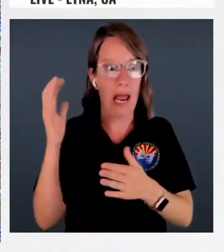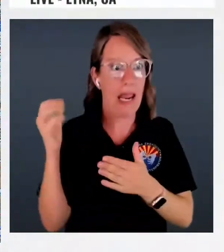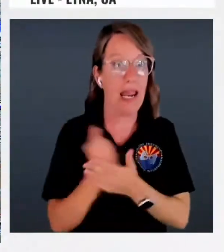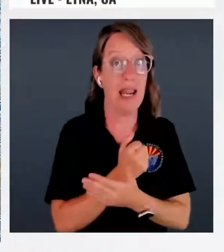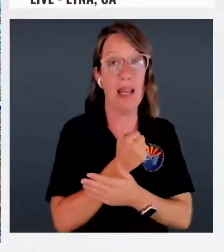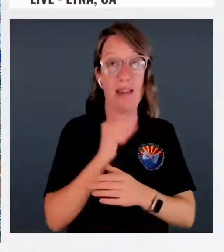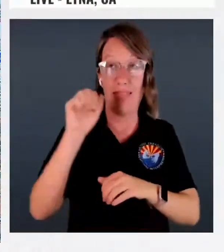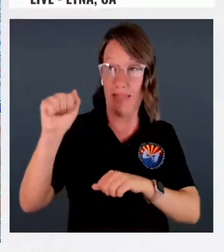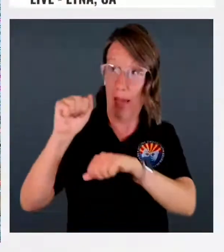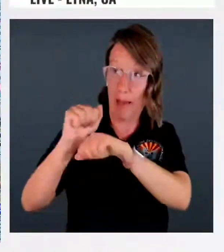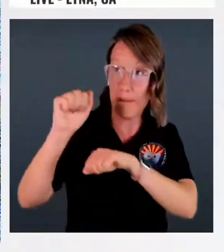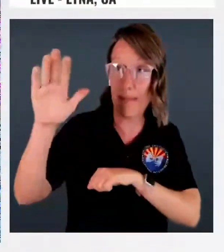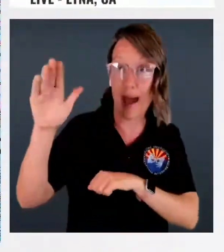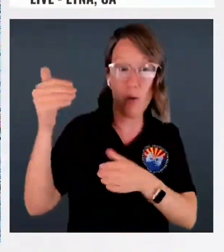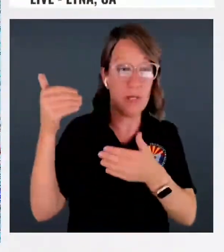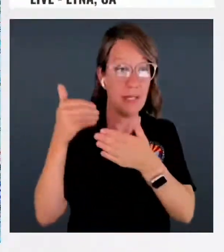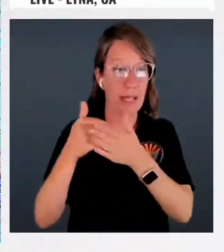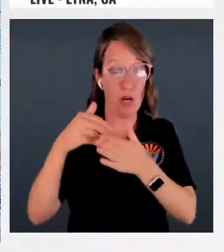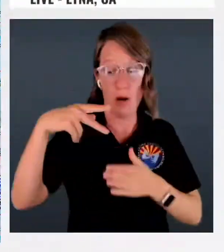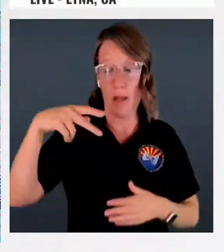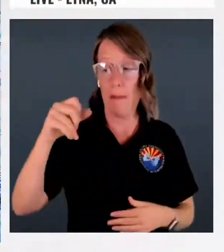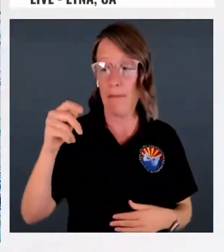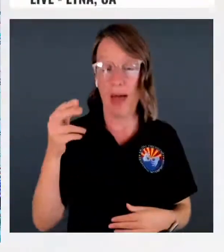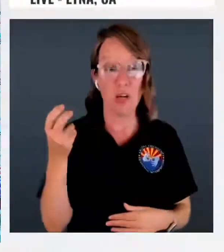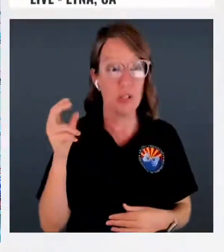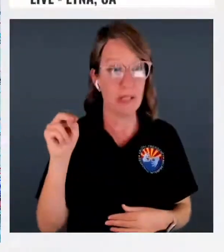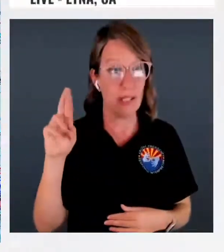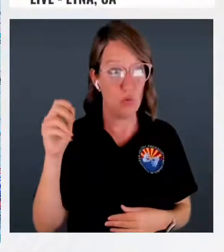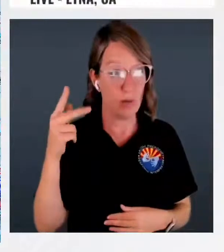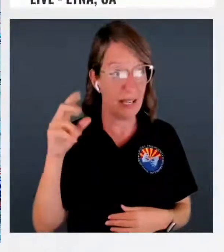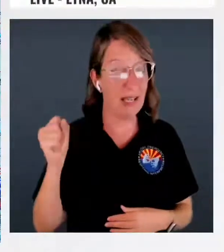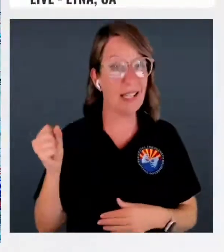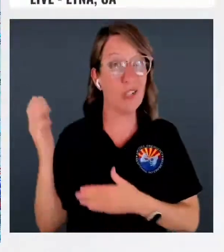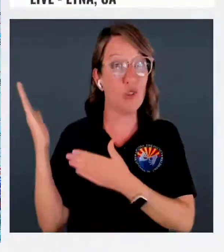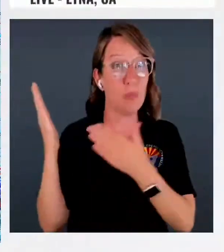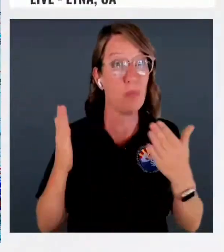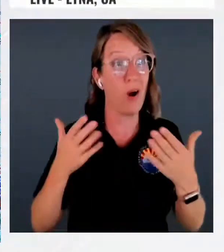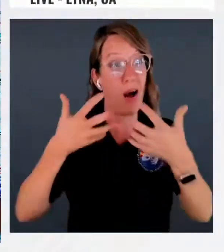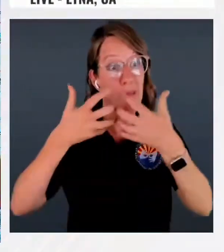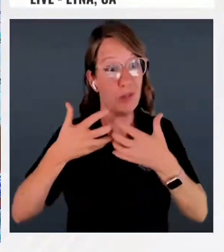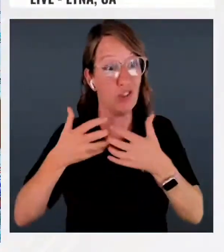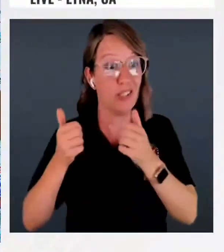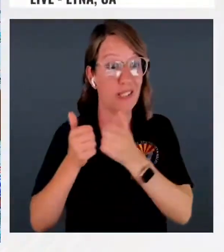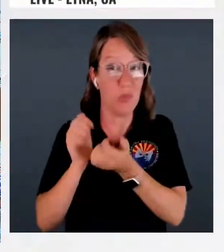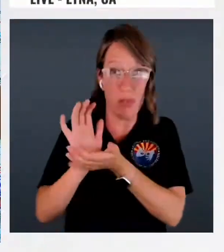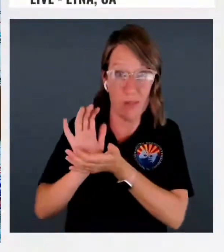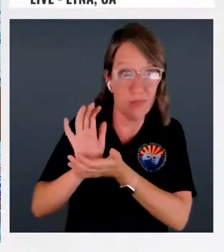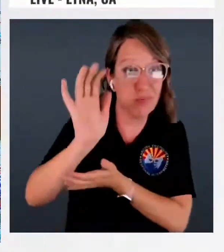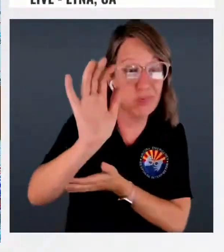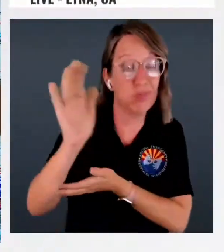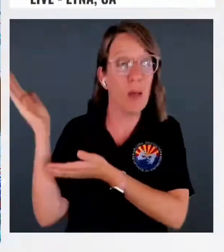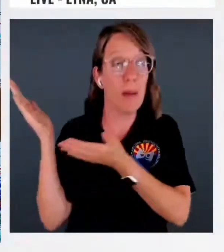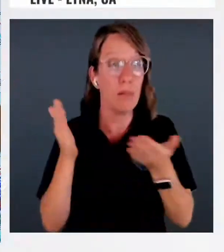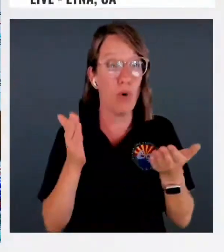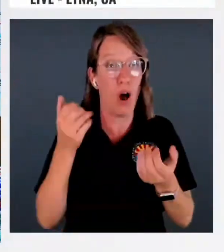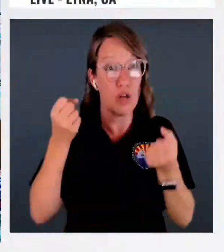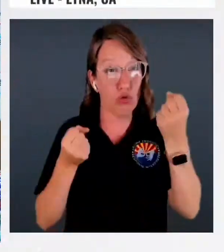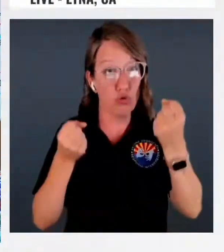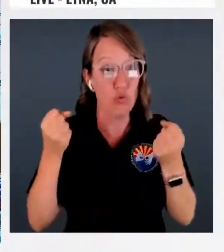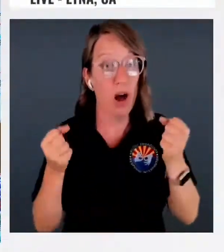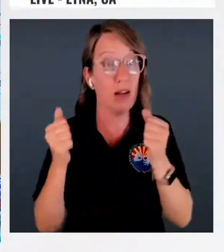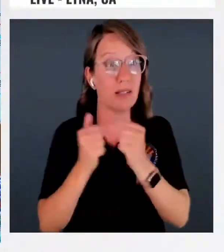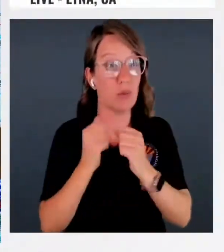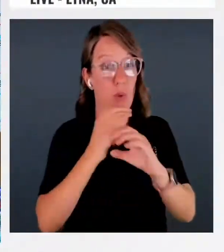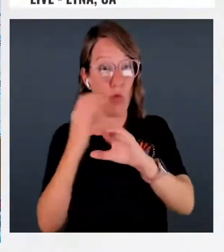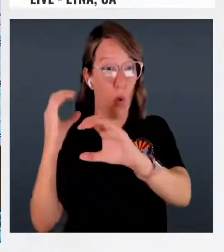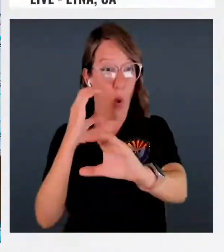with bulldozers, hand crews, and following them up with engine crews stretching hose. And we were able to secure this edge right here from this